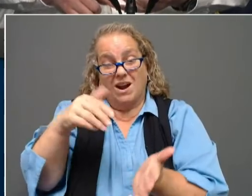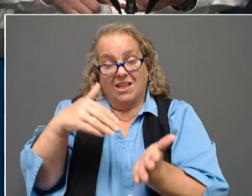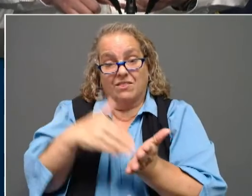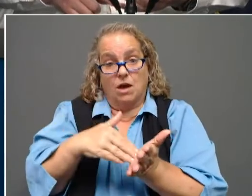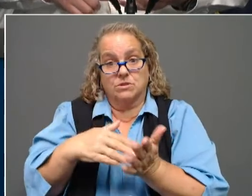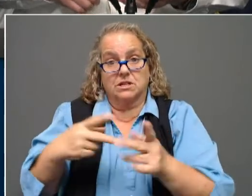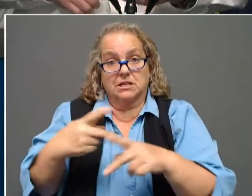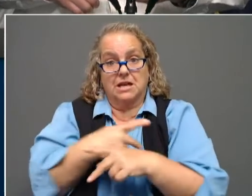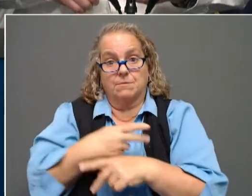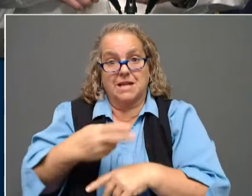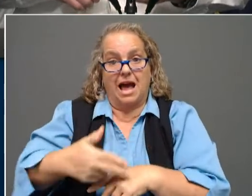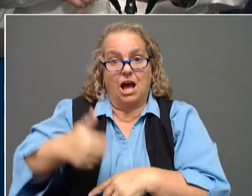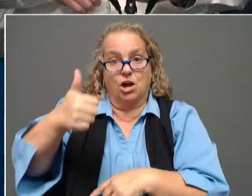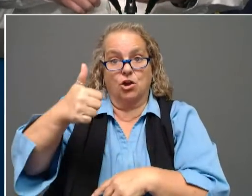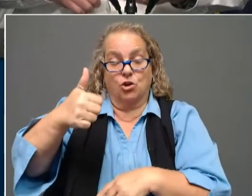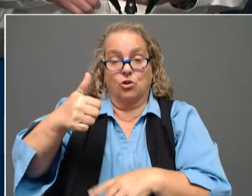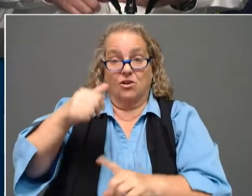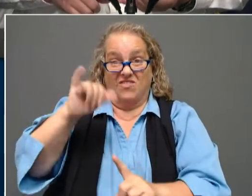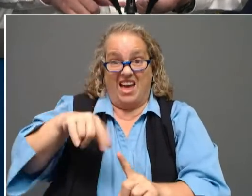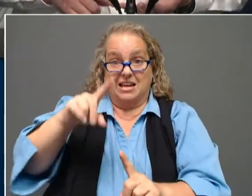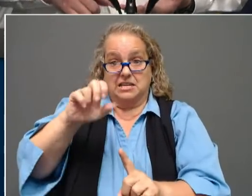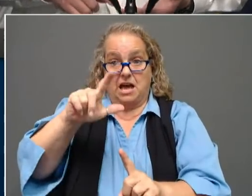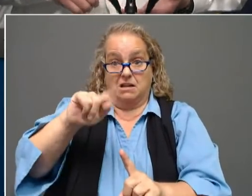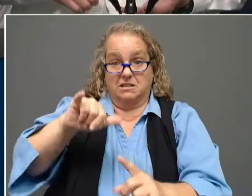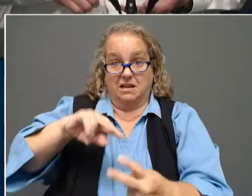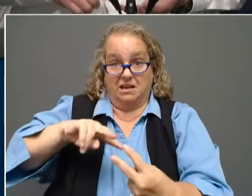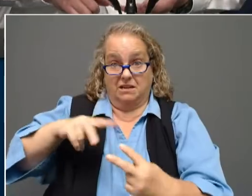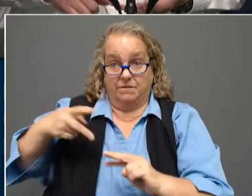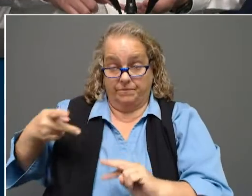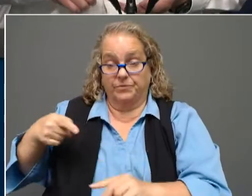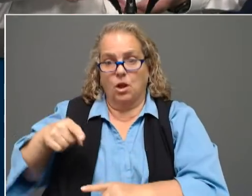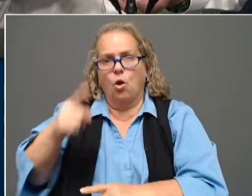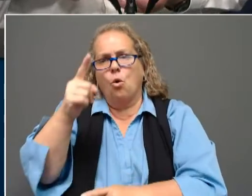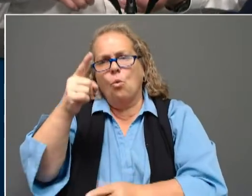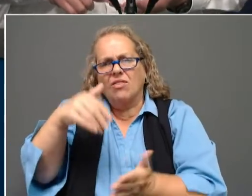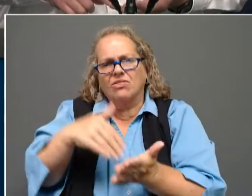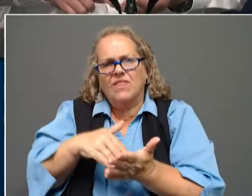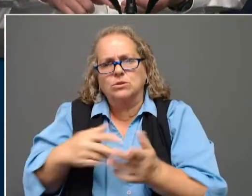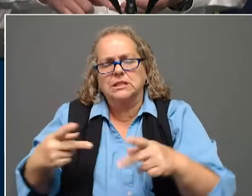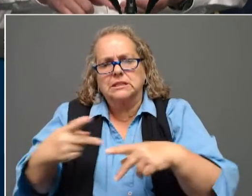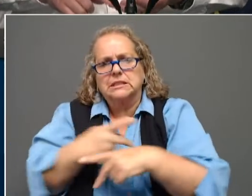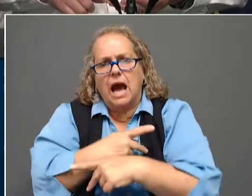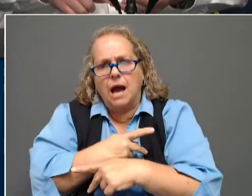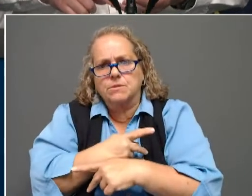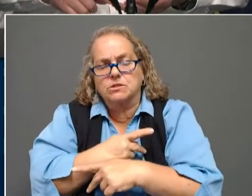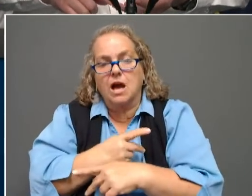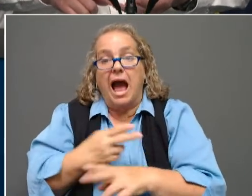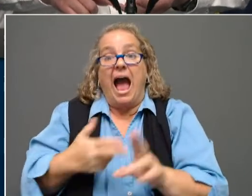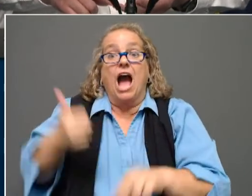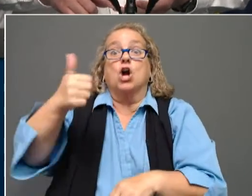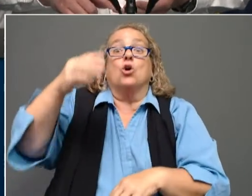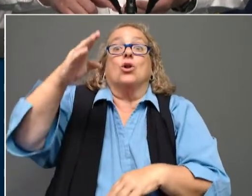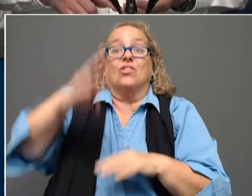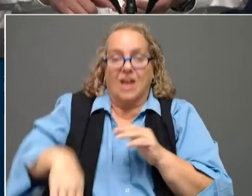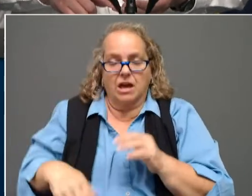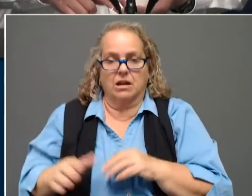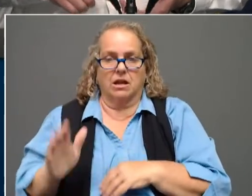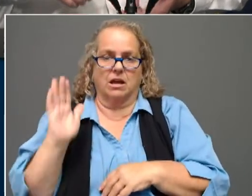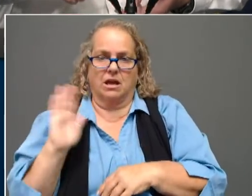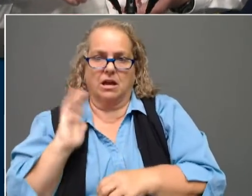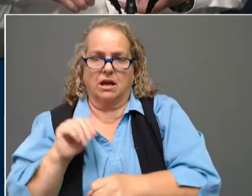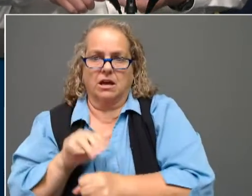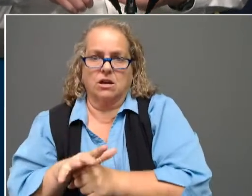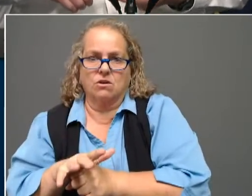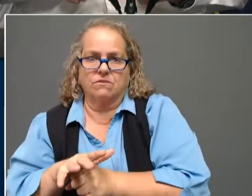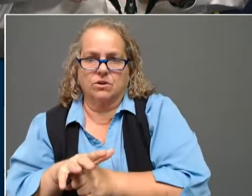than the earlier variants. This is a thoroughly weaponized pathogen, 2.5 more times or so transmissible between